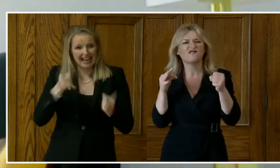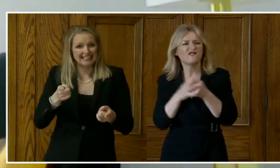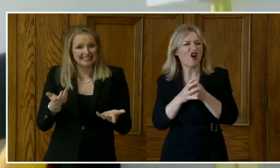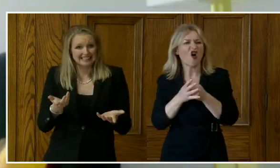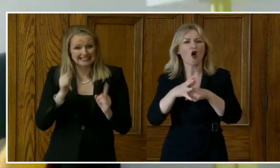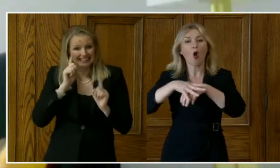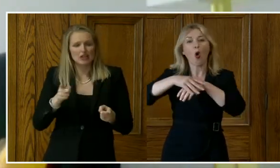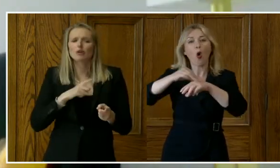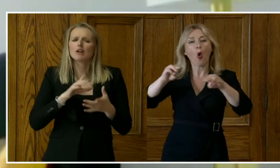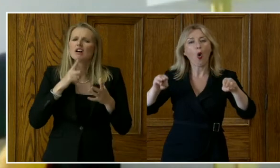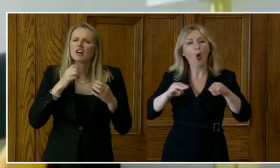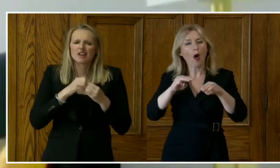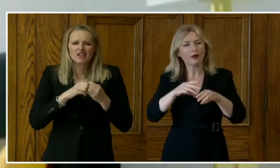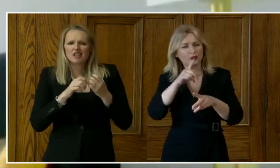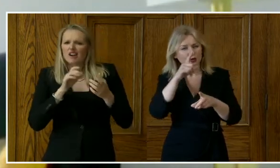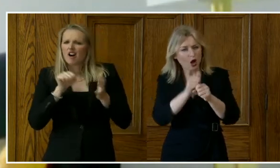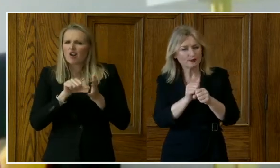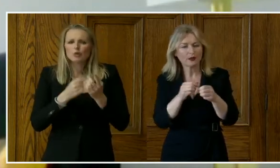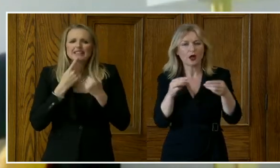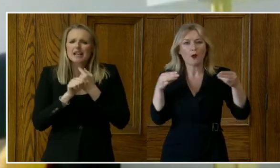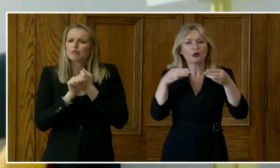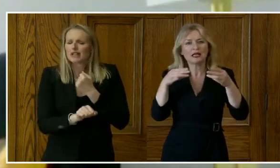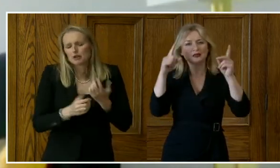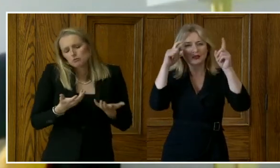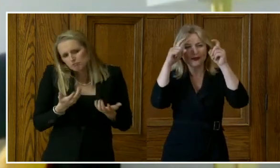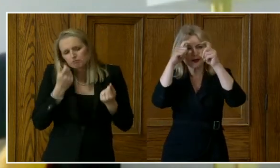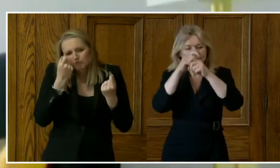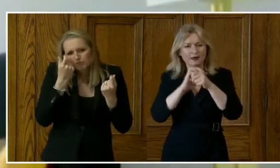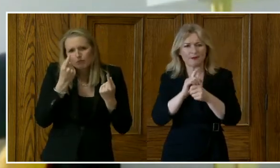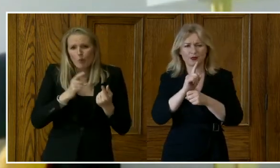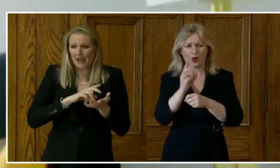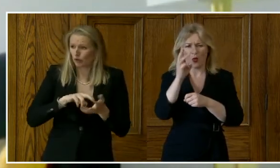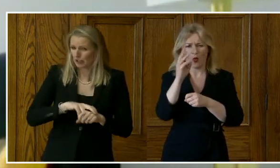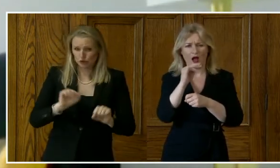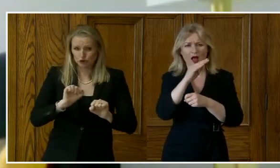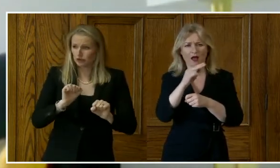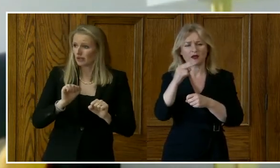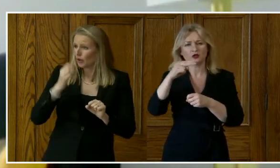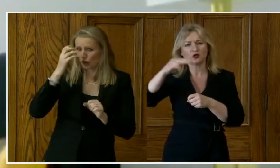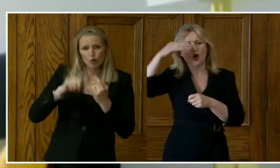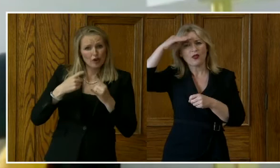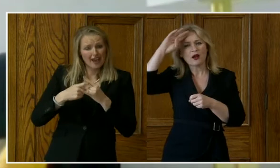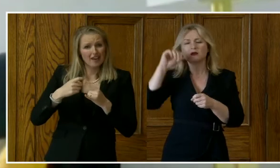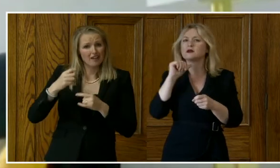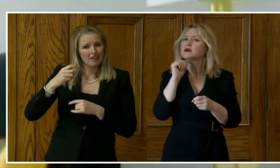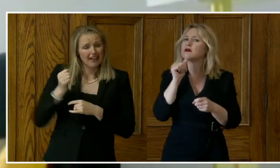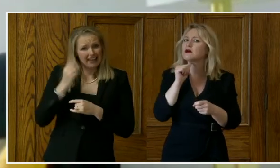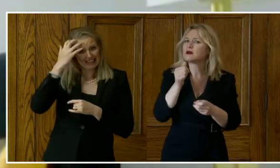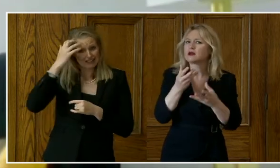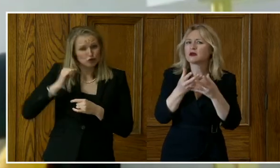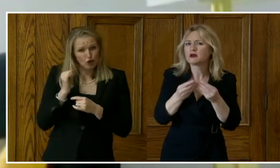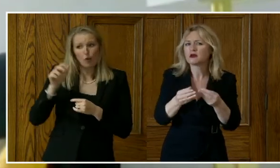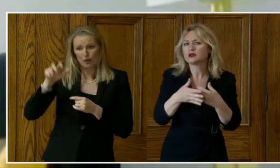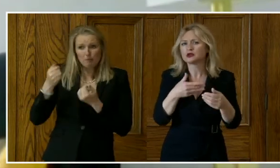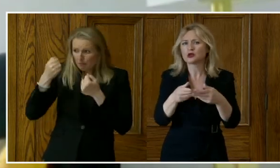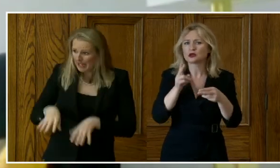protection difficulties there, and of course that's understandable, but how is it that Northern Ireland hasn't been able to overcome that and England, Scotland and Wales have